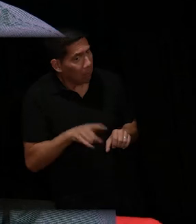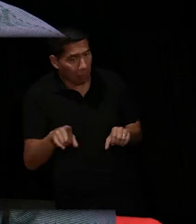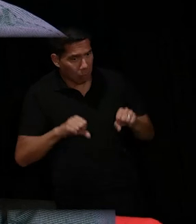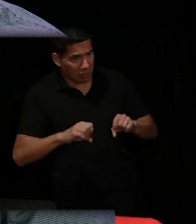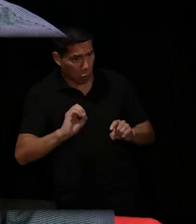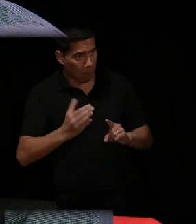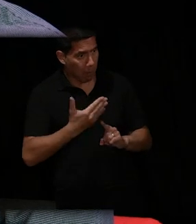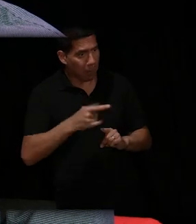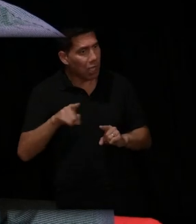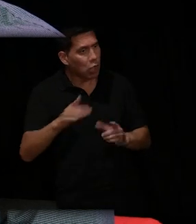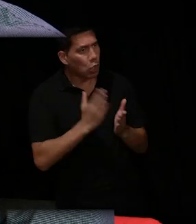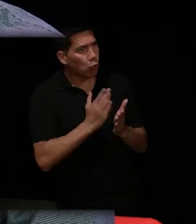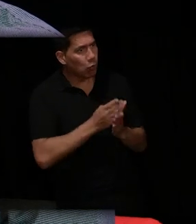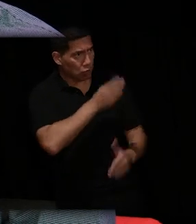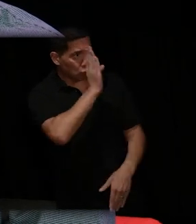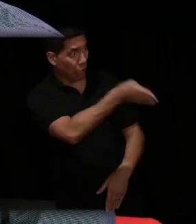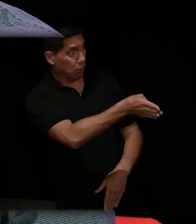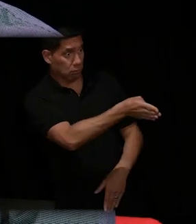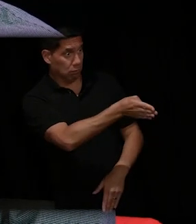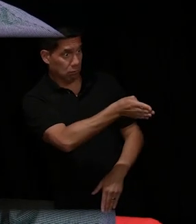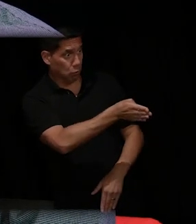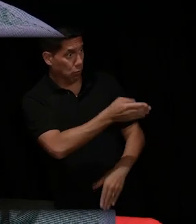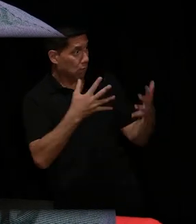pretty straight with the American people in terms of